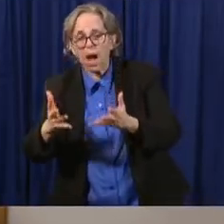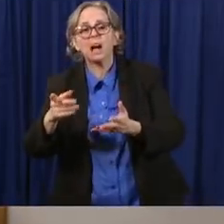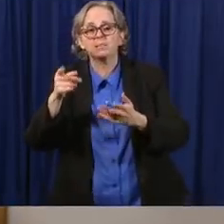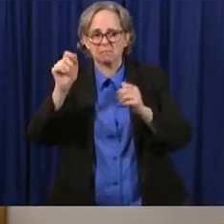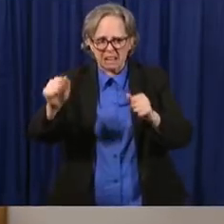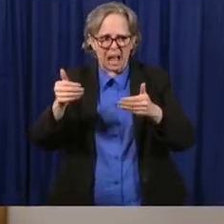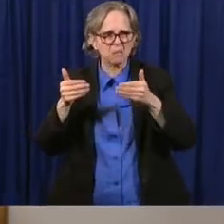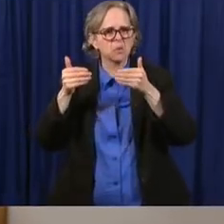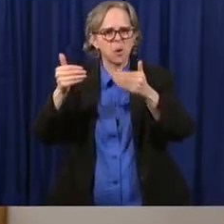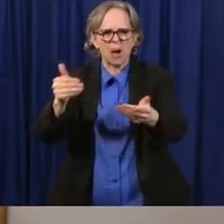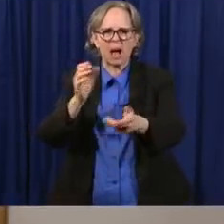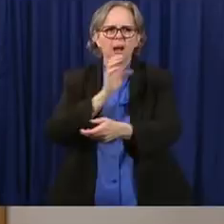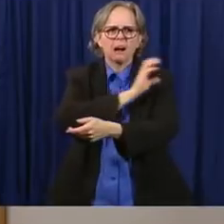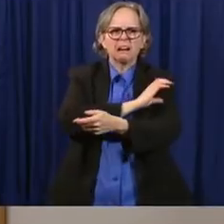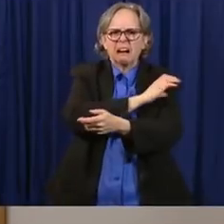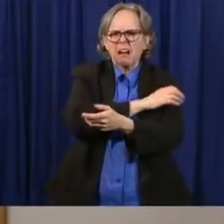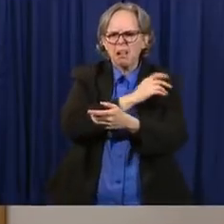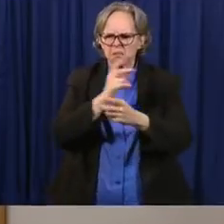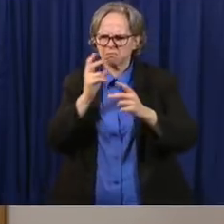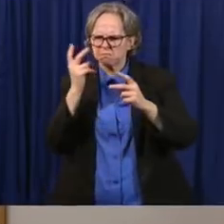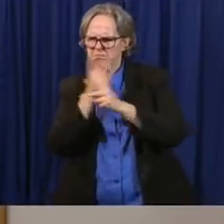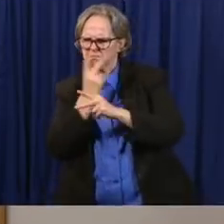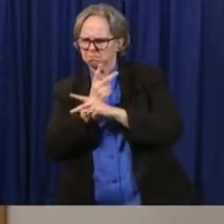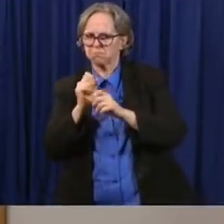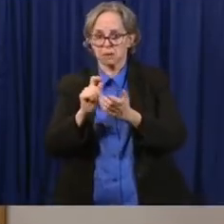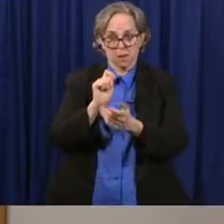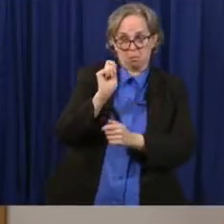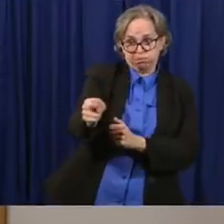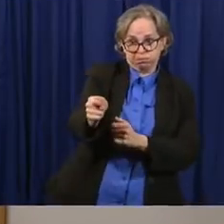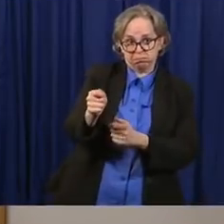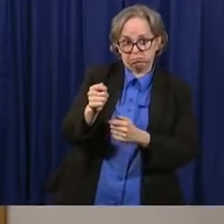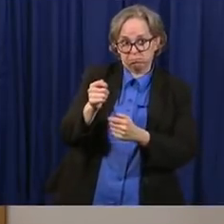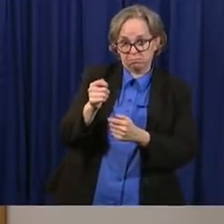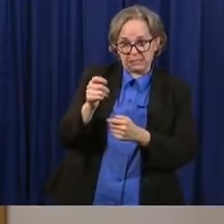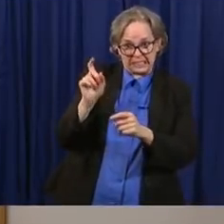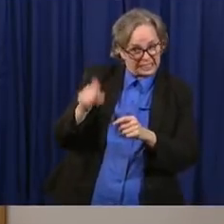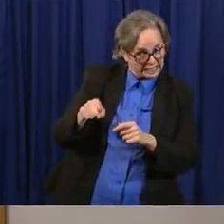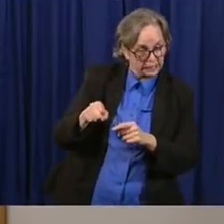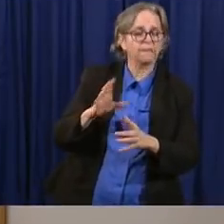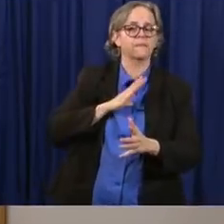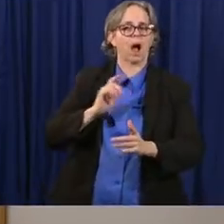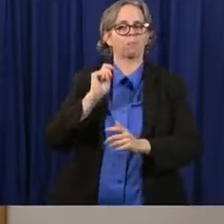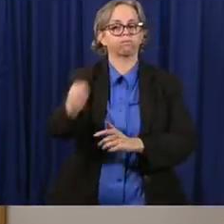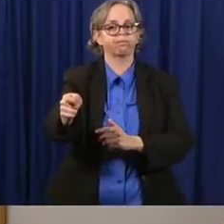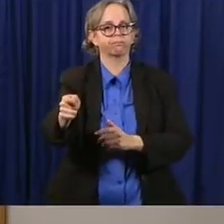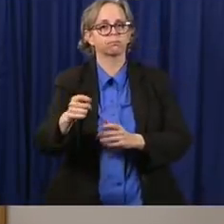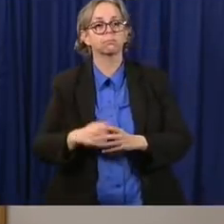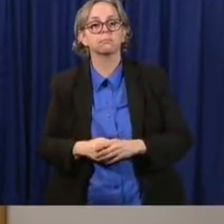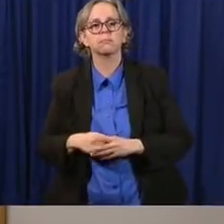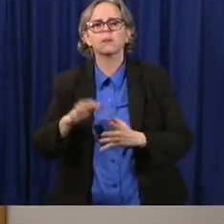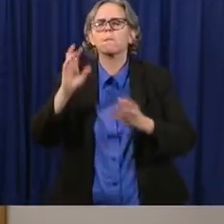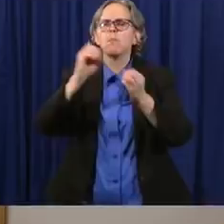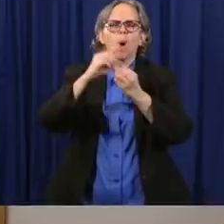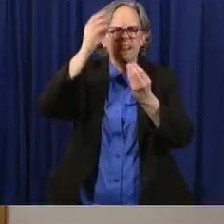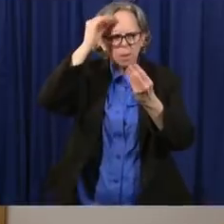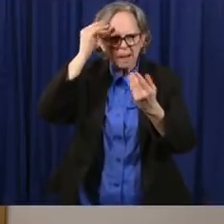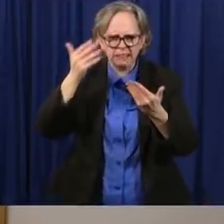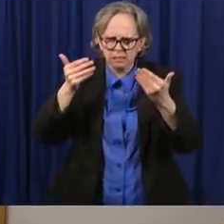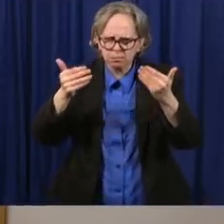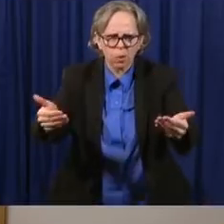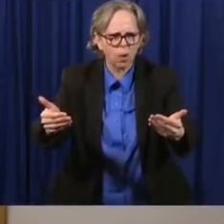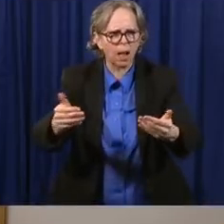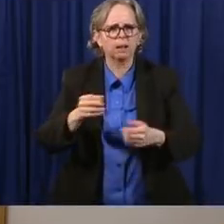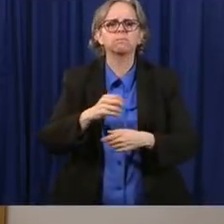necessity. Again, for further details, please check